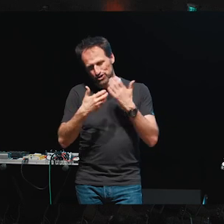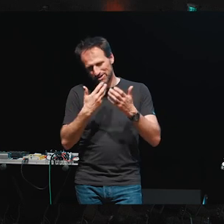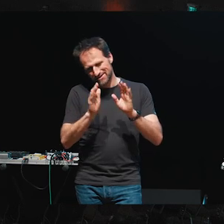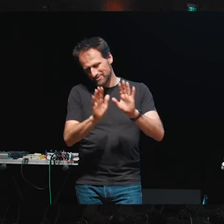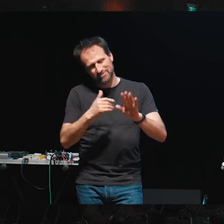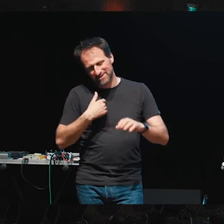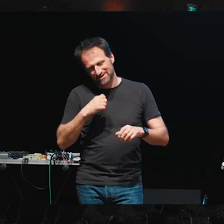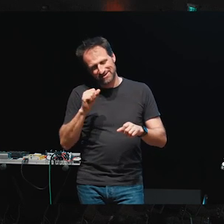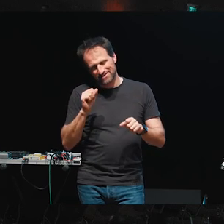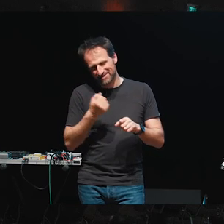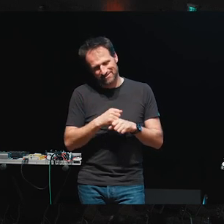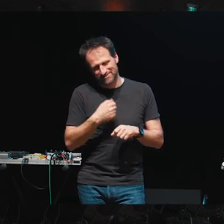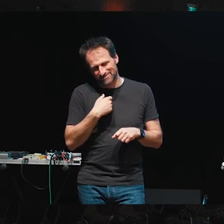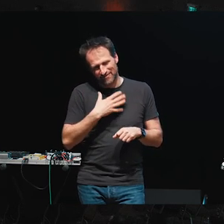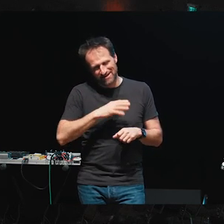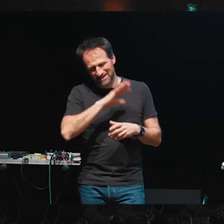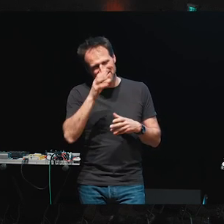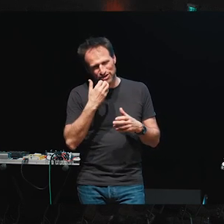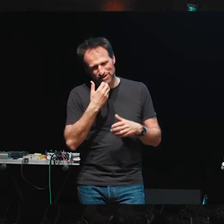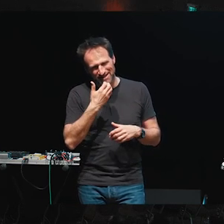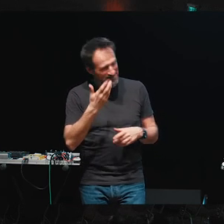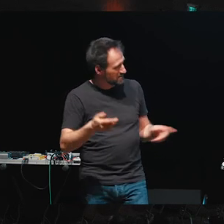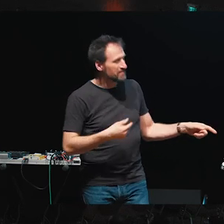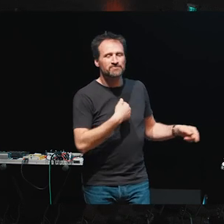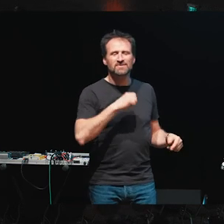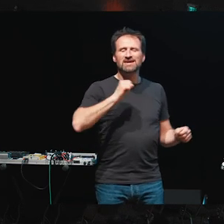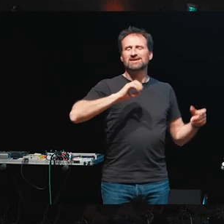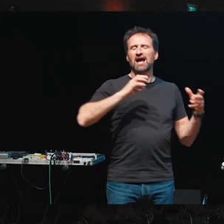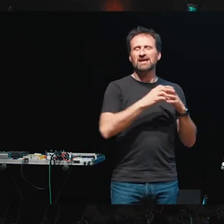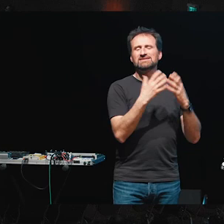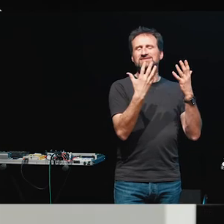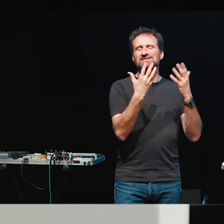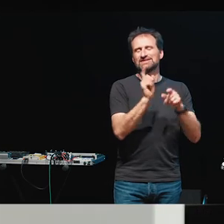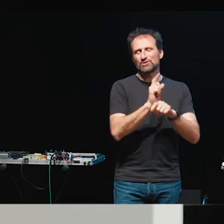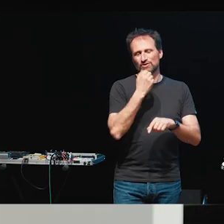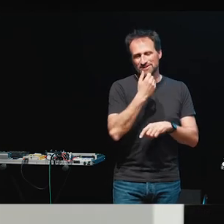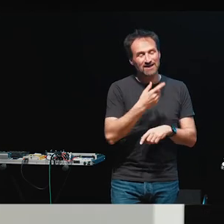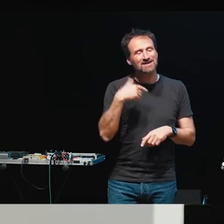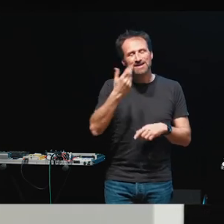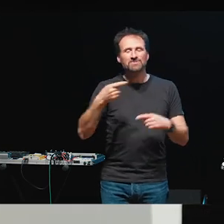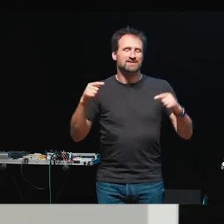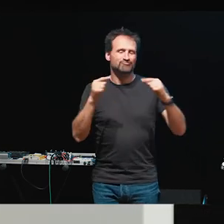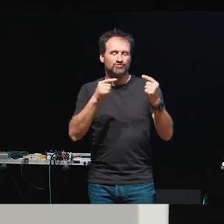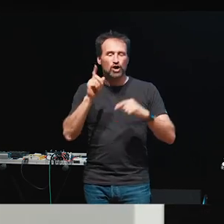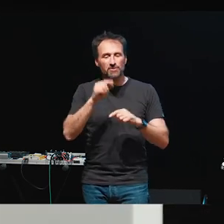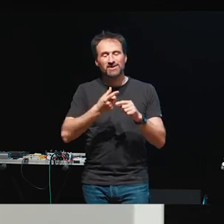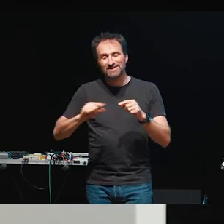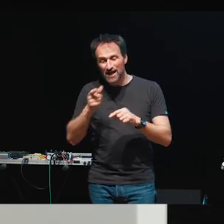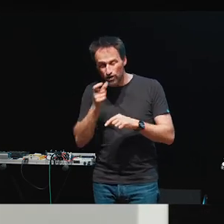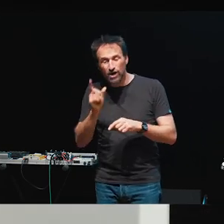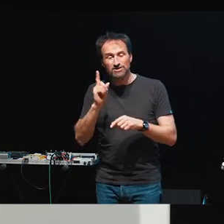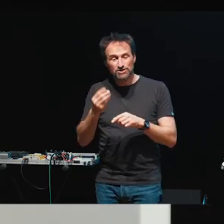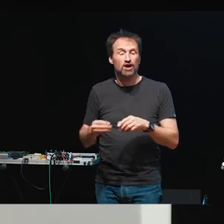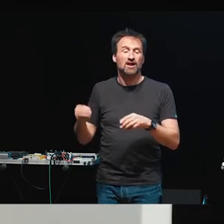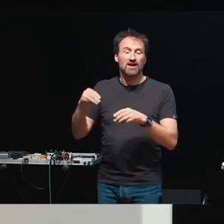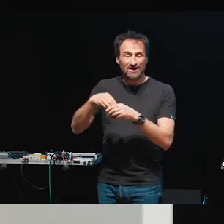explain in 10 seconds. There's a disagreement about whether tail calls should be opt-in, like in WebAssembly, or